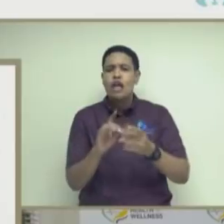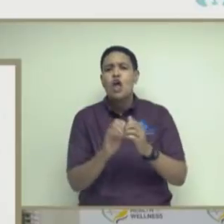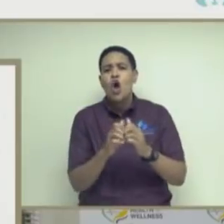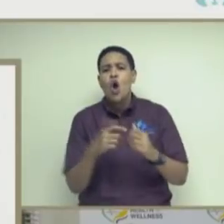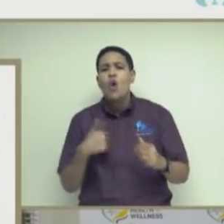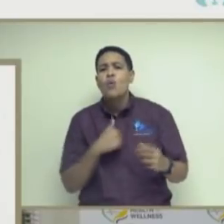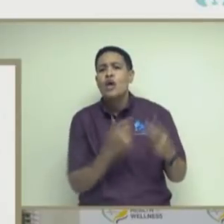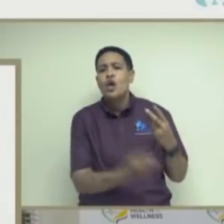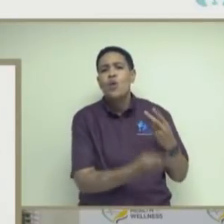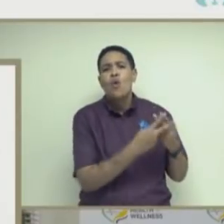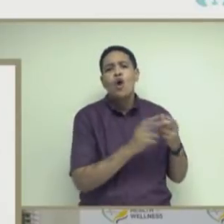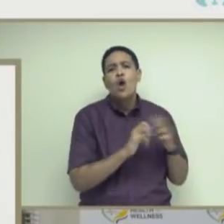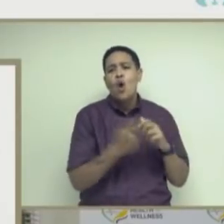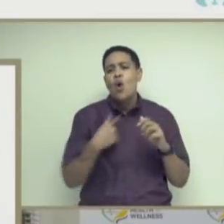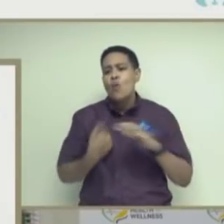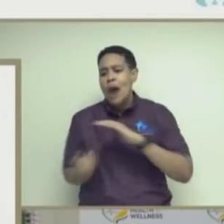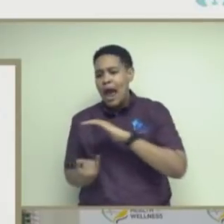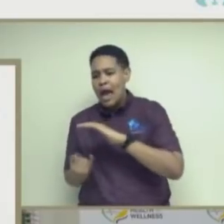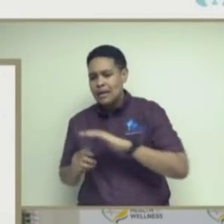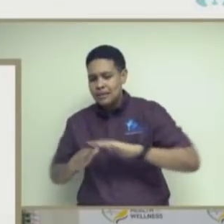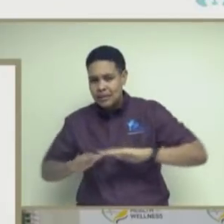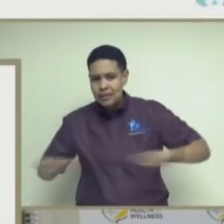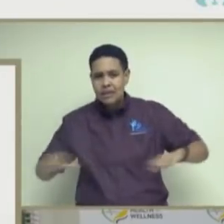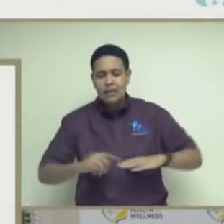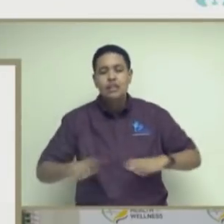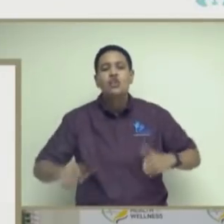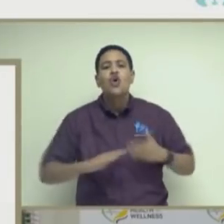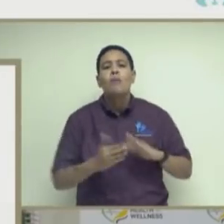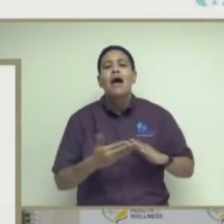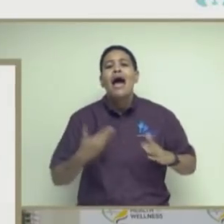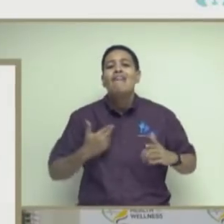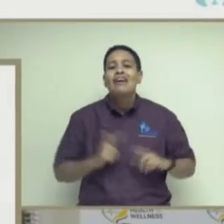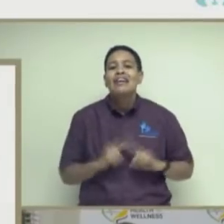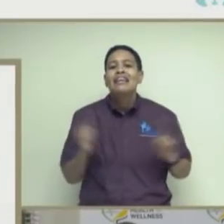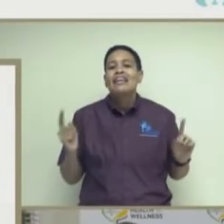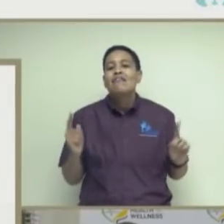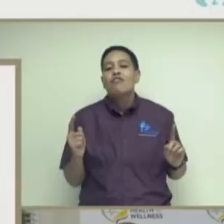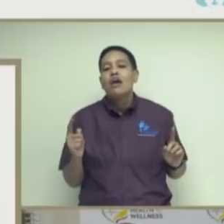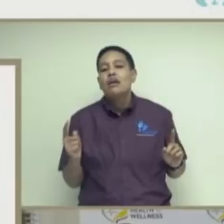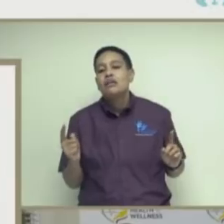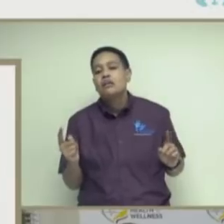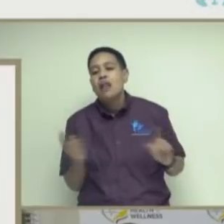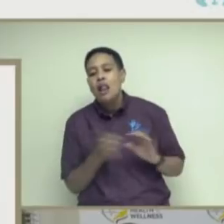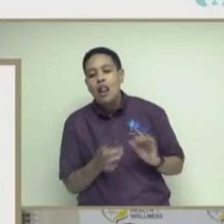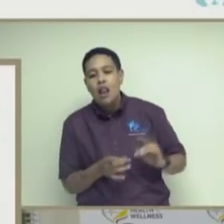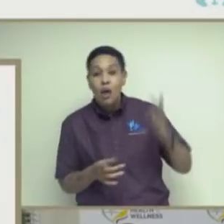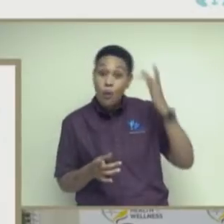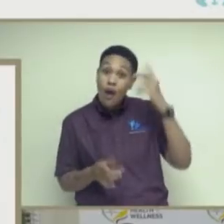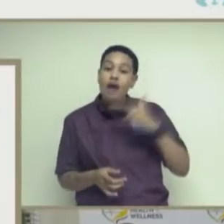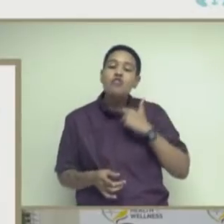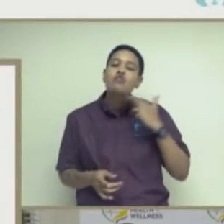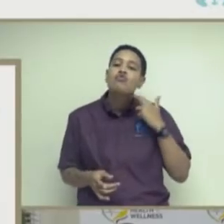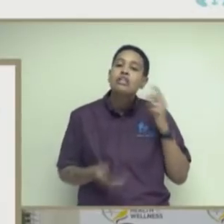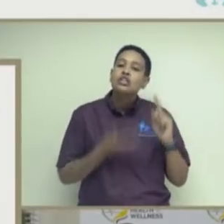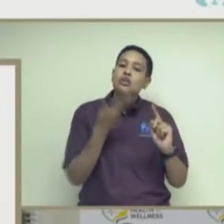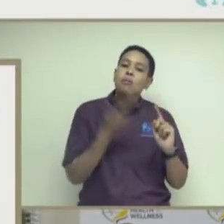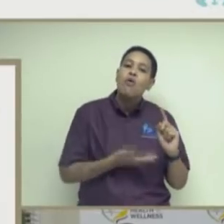we quarantine and isolate within these communities has a different flavor and texture because of the risk